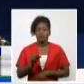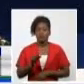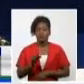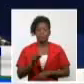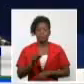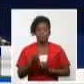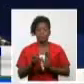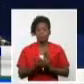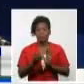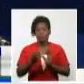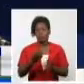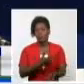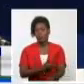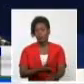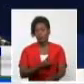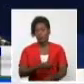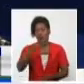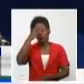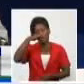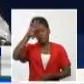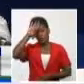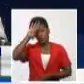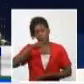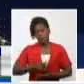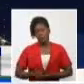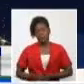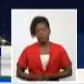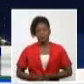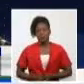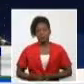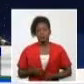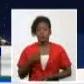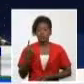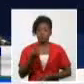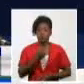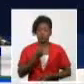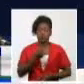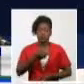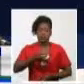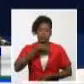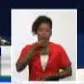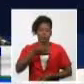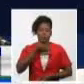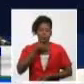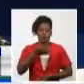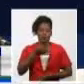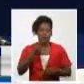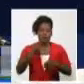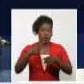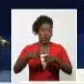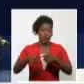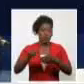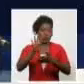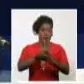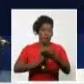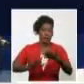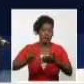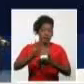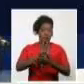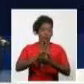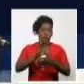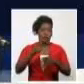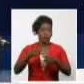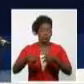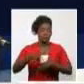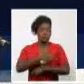59.6% of the cases that have been diagnosed in our country have been discharged from health units, and some of